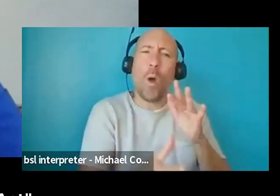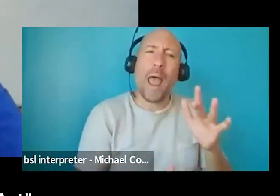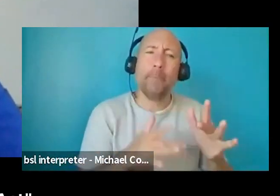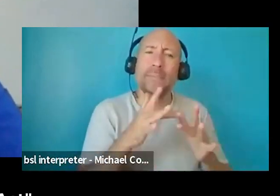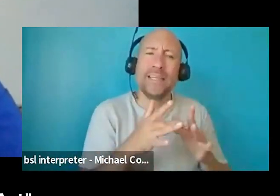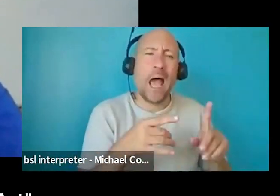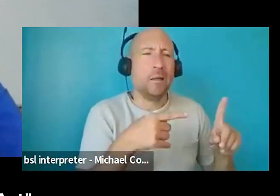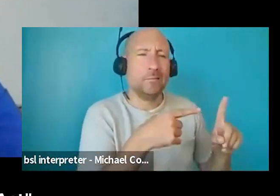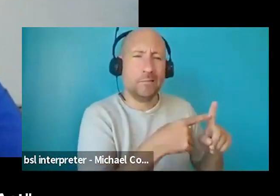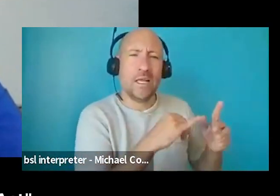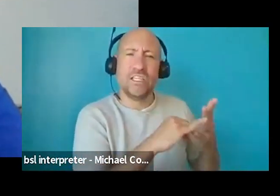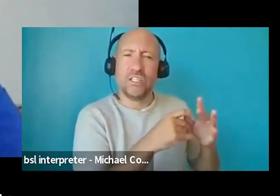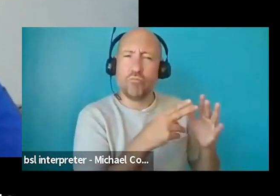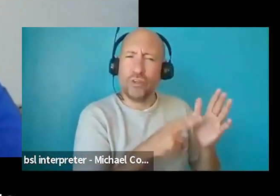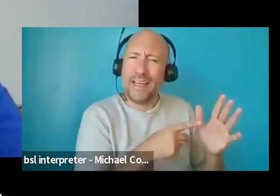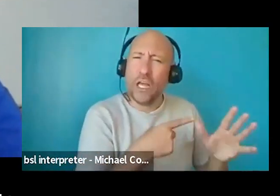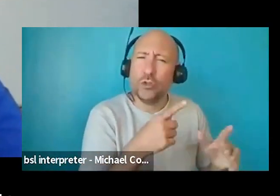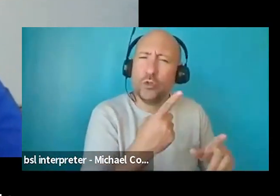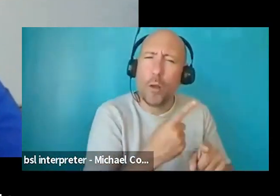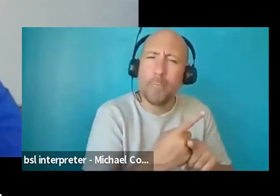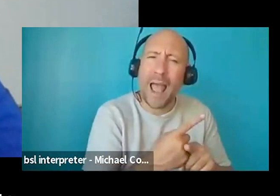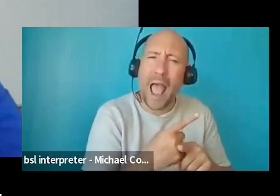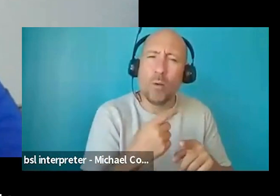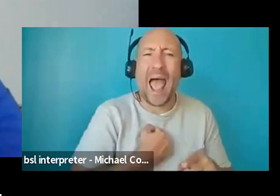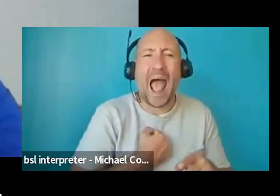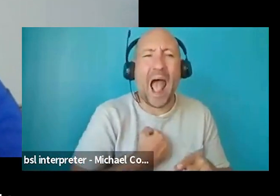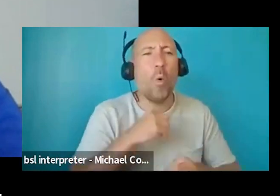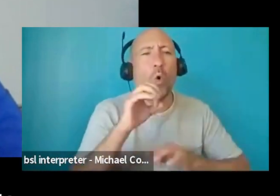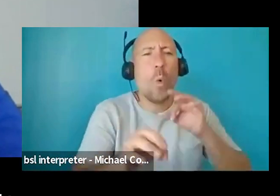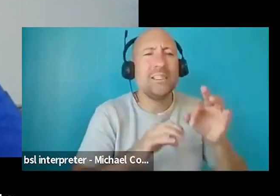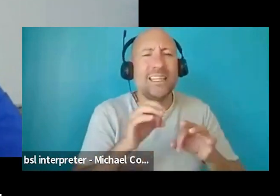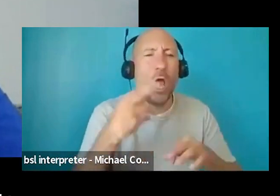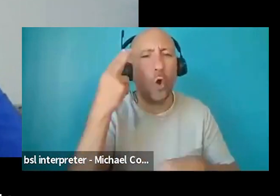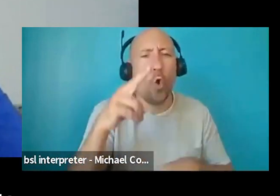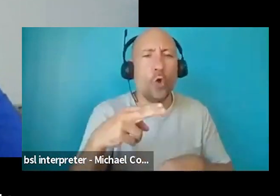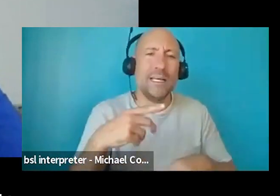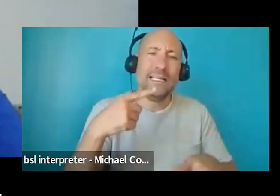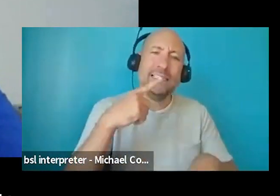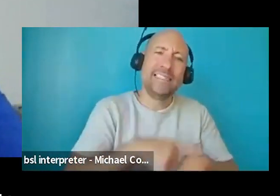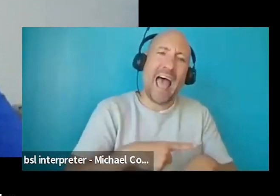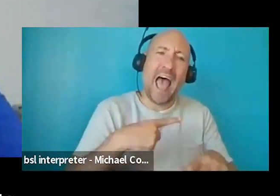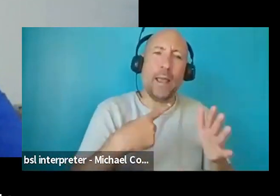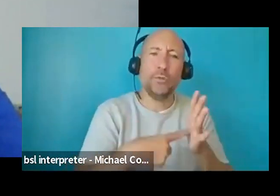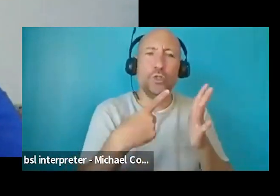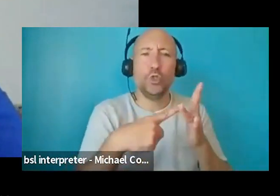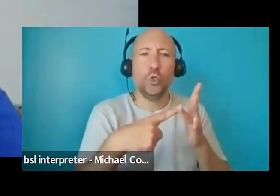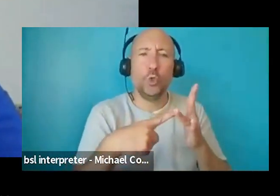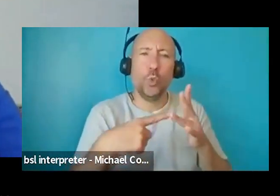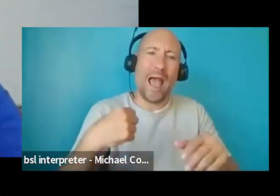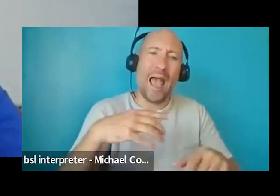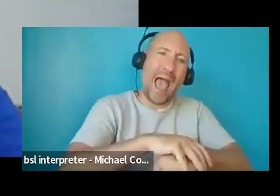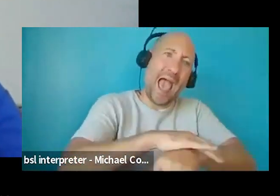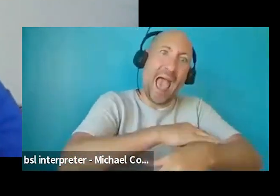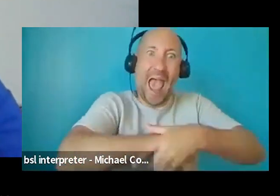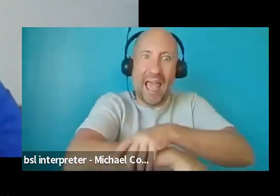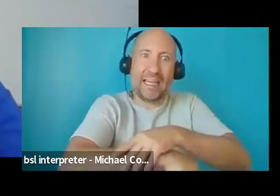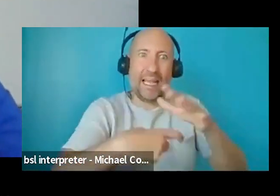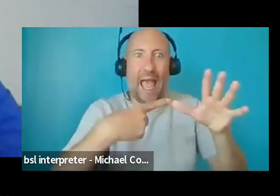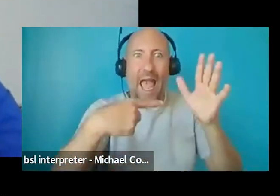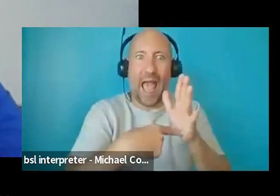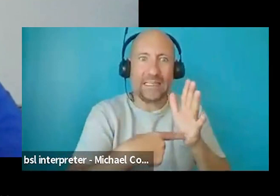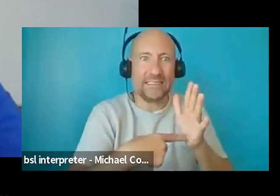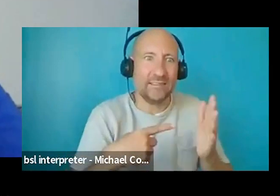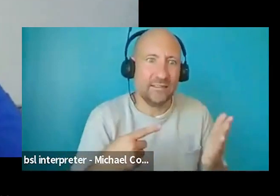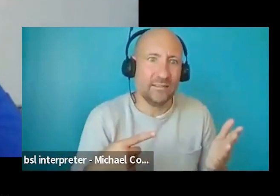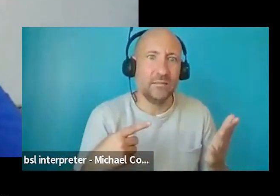questionnaire called Time to Act, which was a questionnaire sent to, I think, over 42 countries, looking at how much they knew